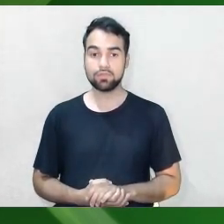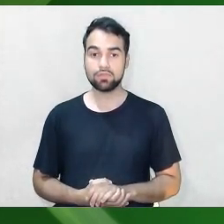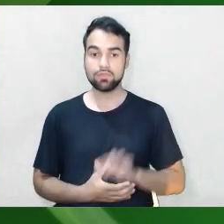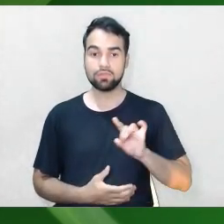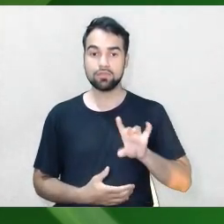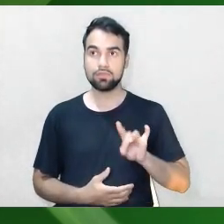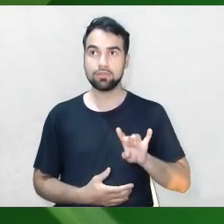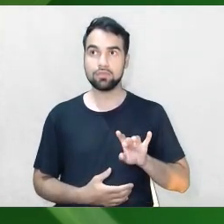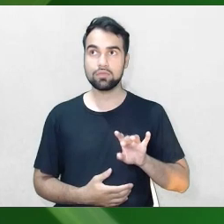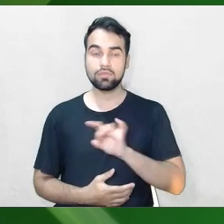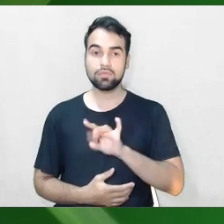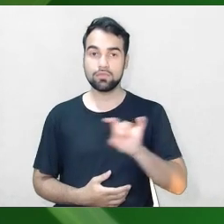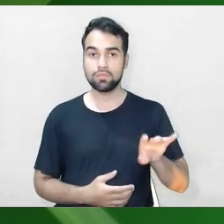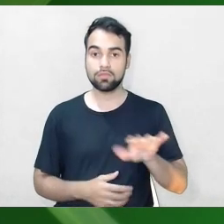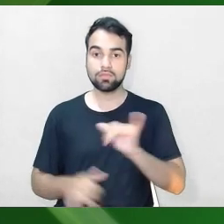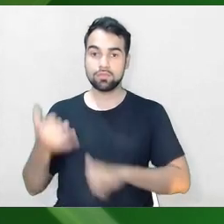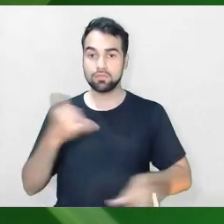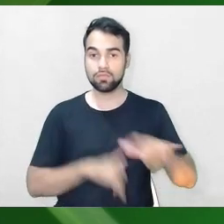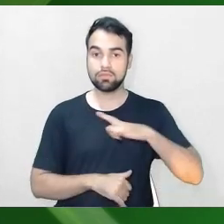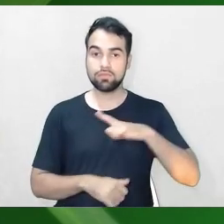industry, and they want to